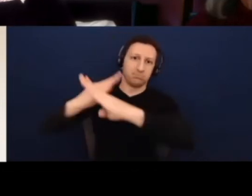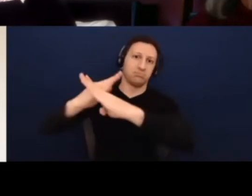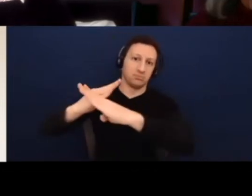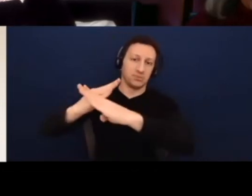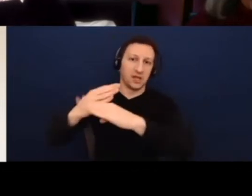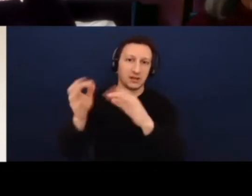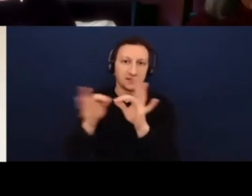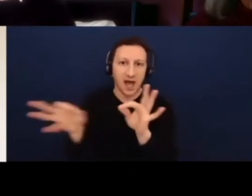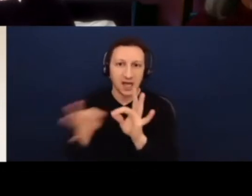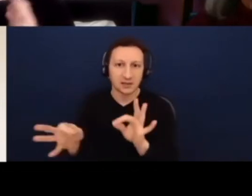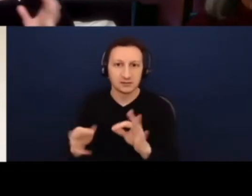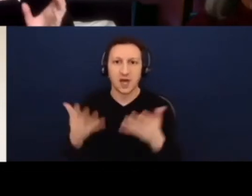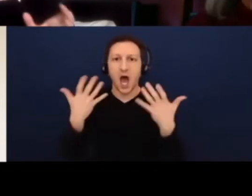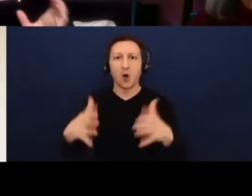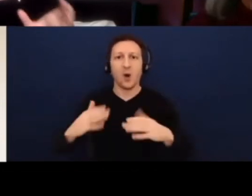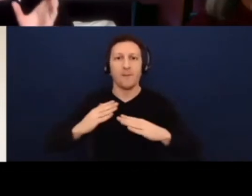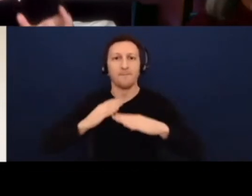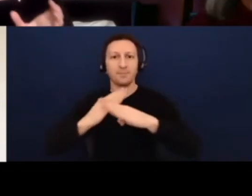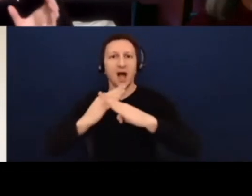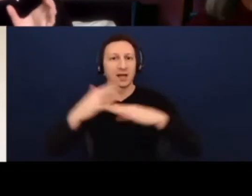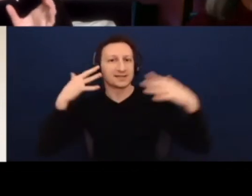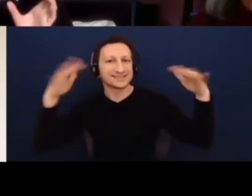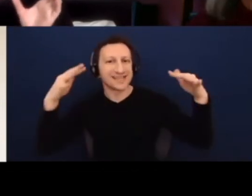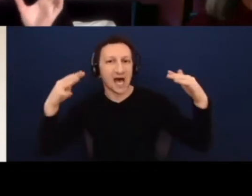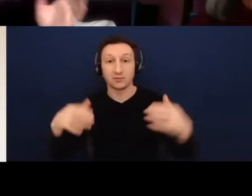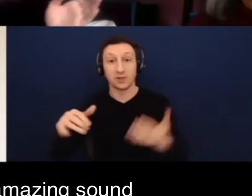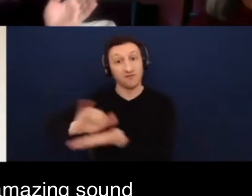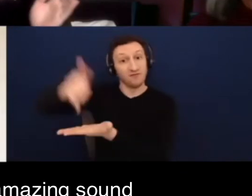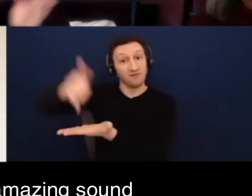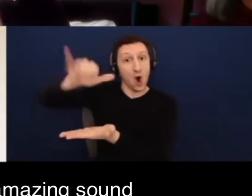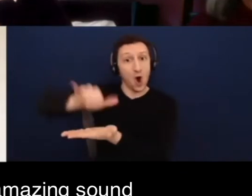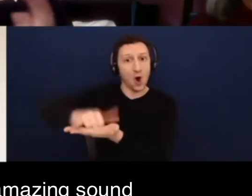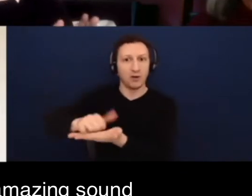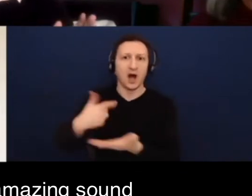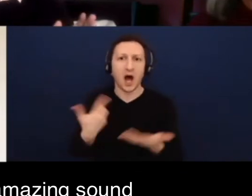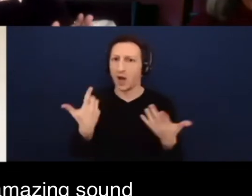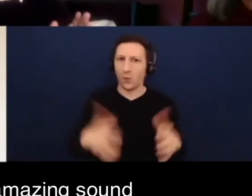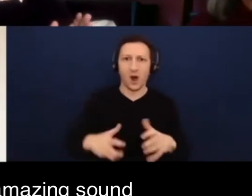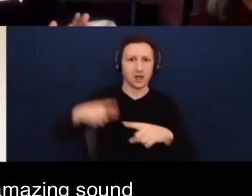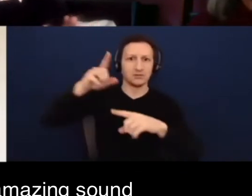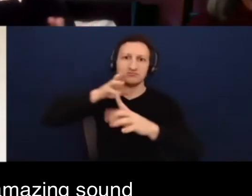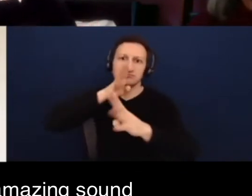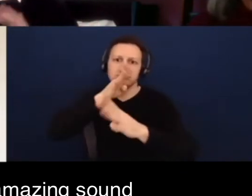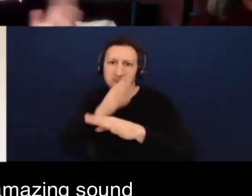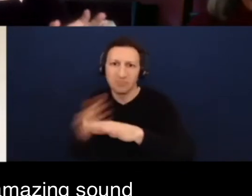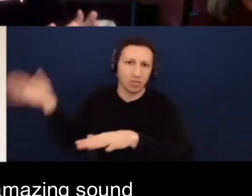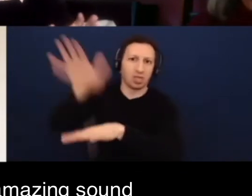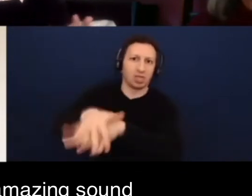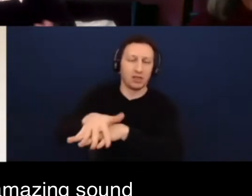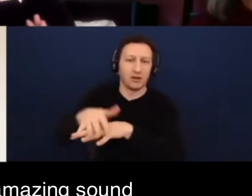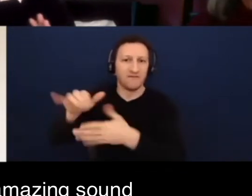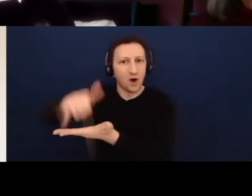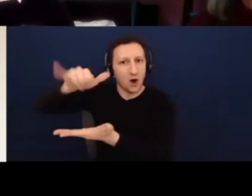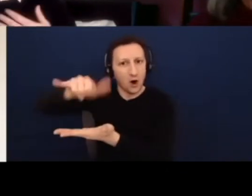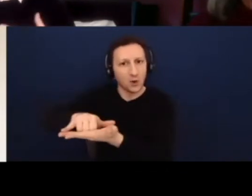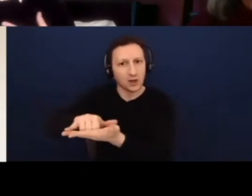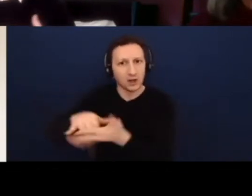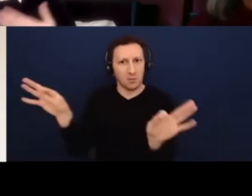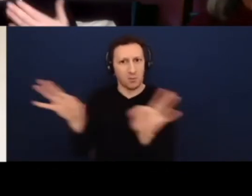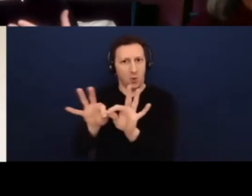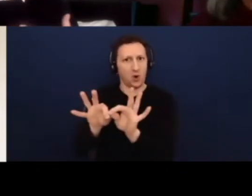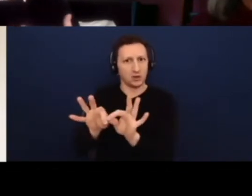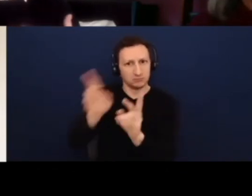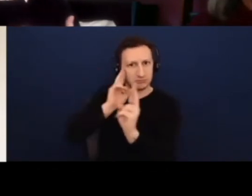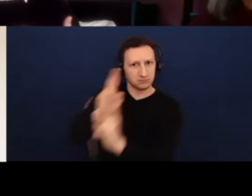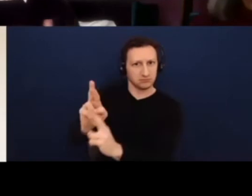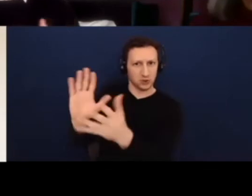huge. So much of the story is told through the amazing sound design of each project. And it's our job to make